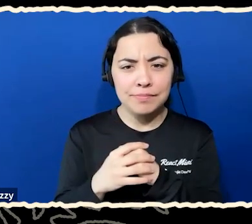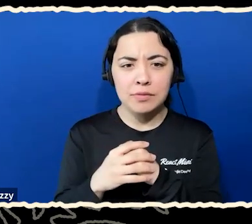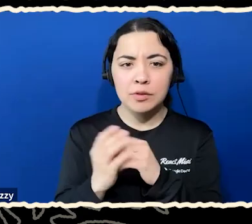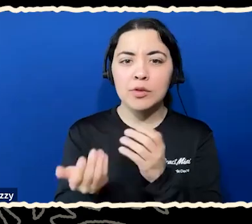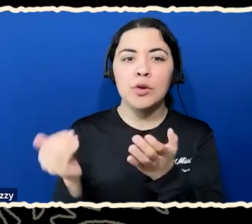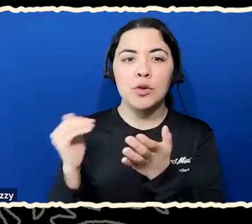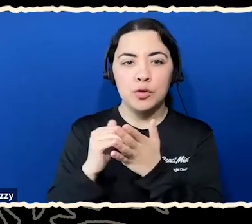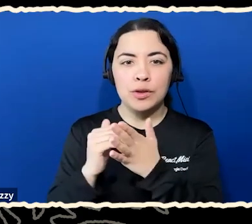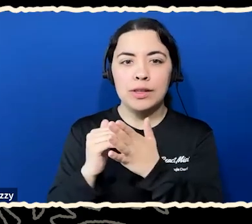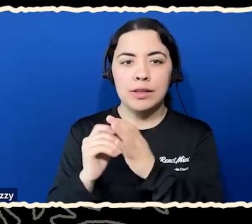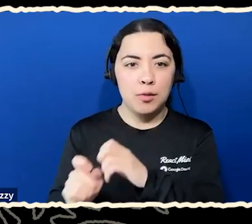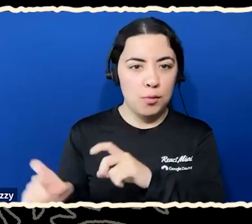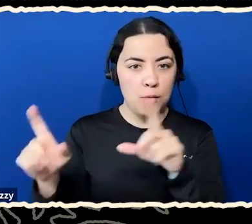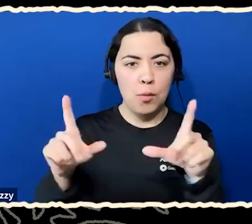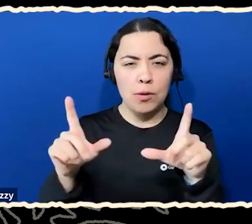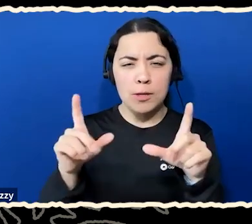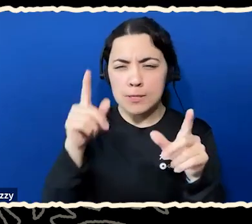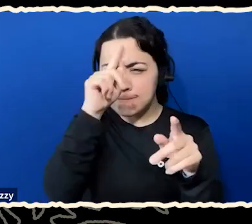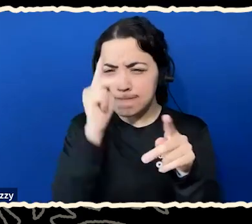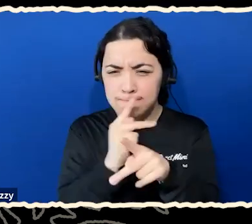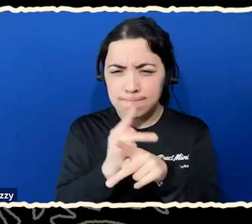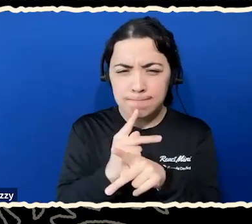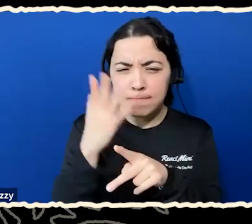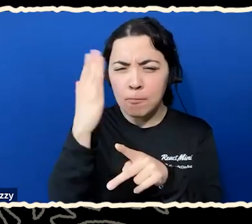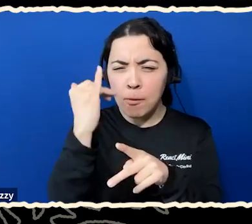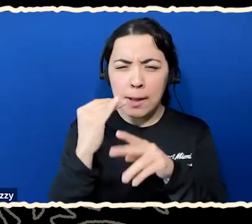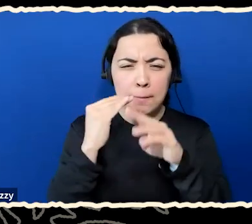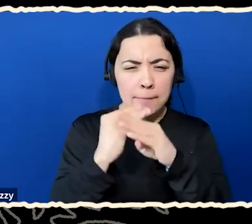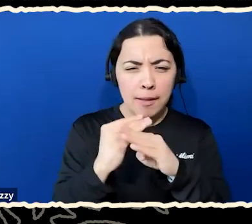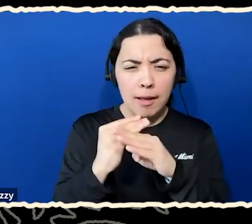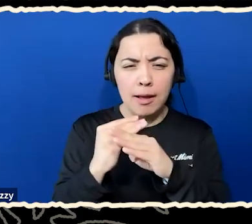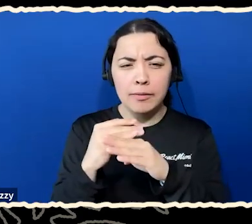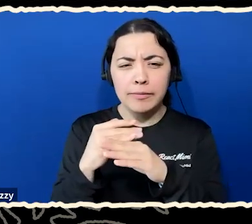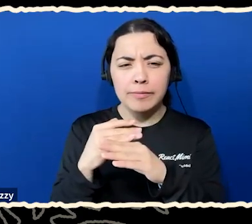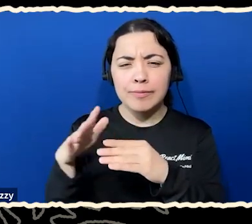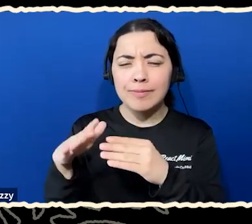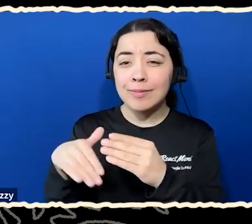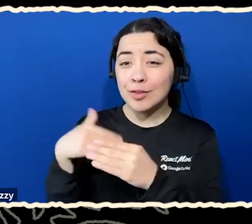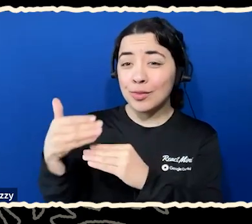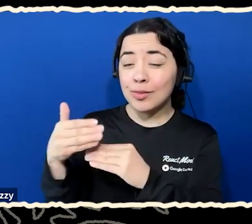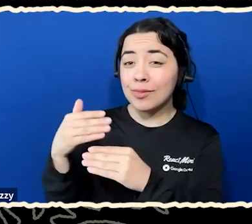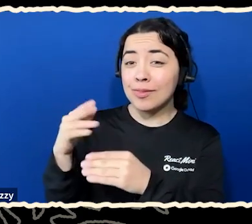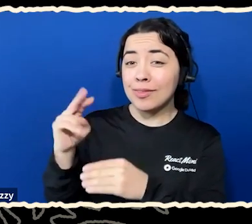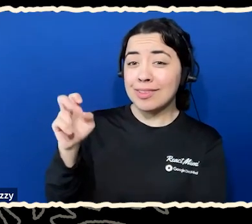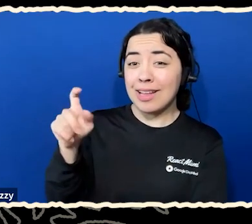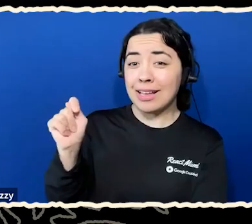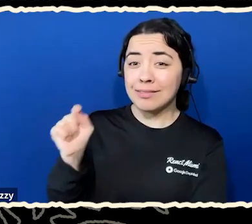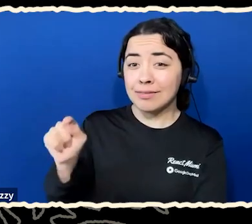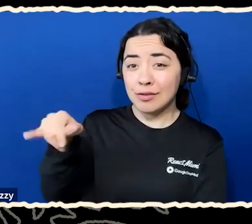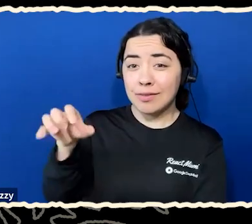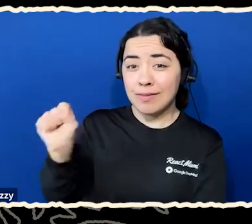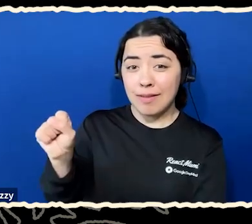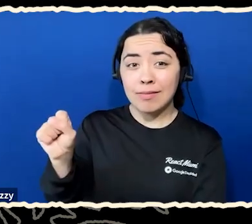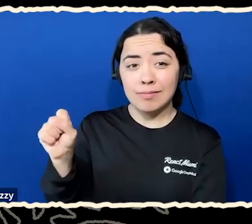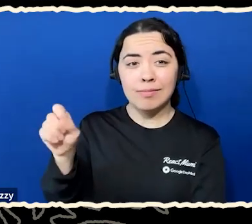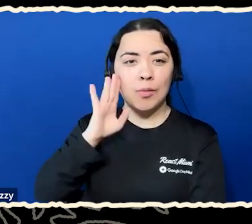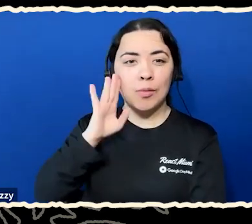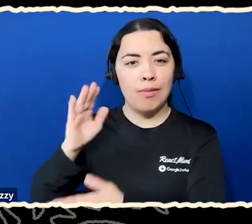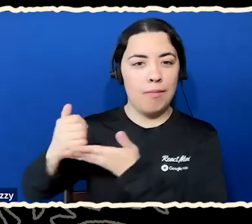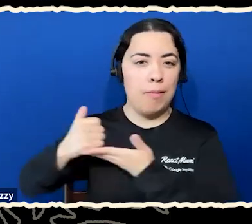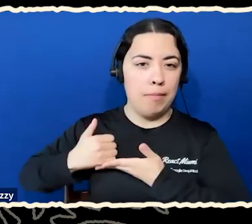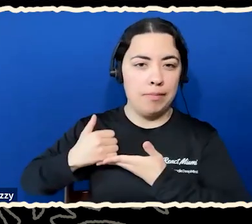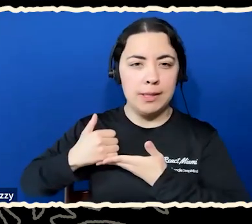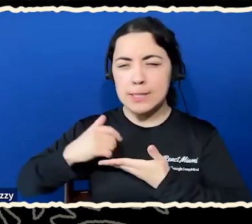I can find out why it's blocking. I'm going to get some help from Next.js. It's over here in the question queries. And it is